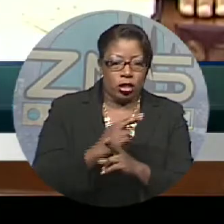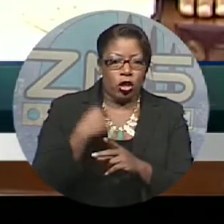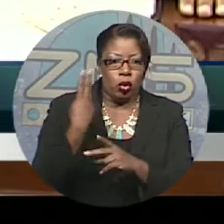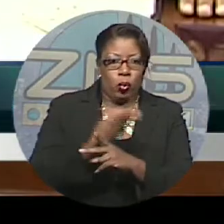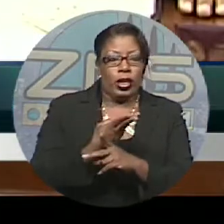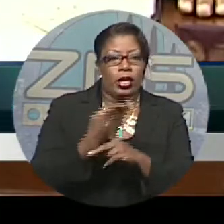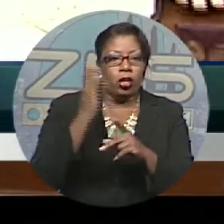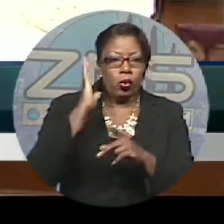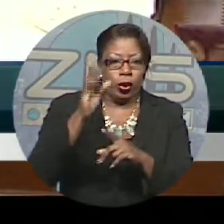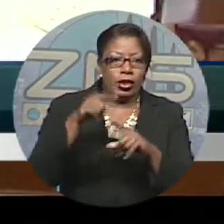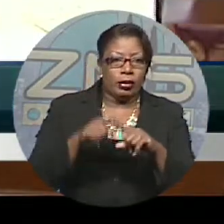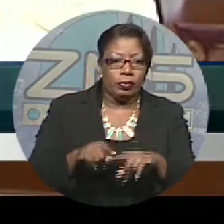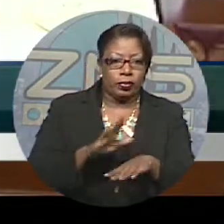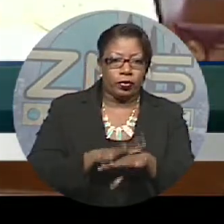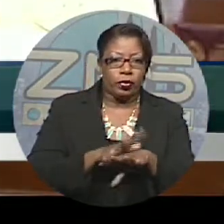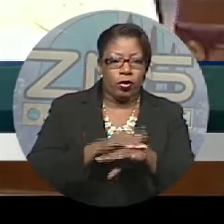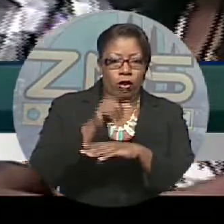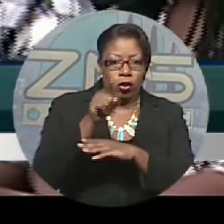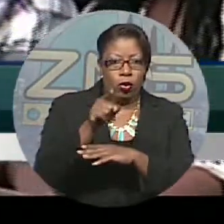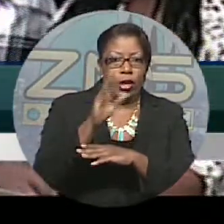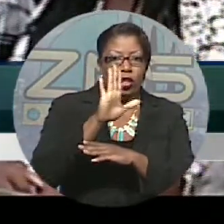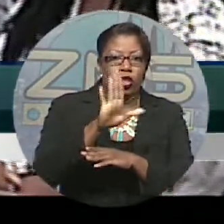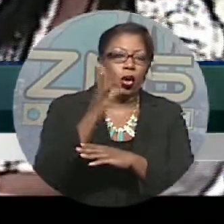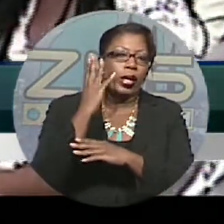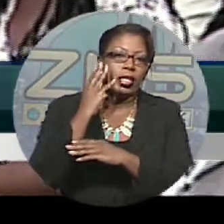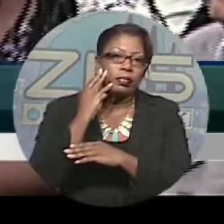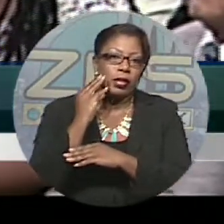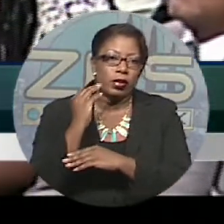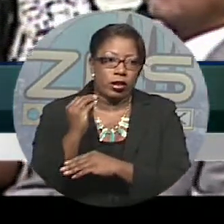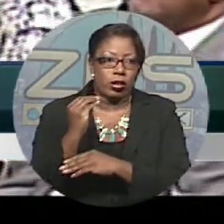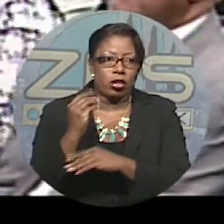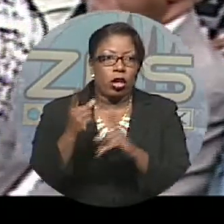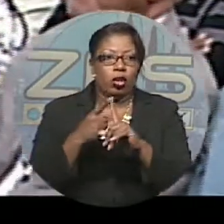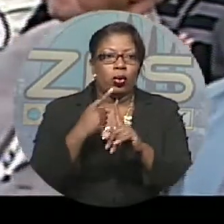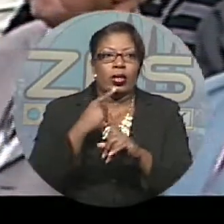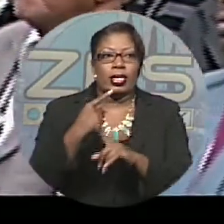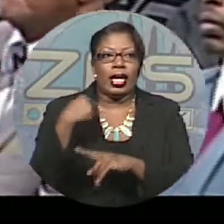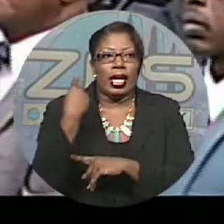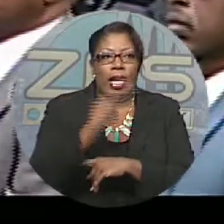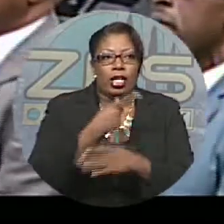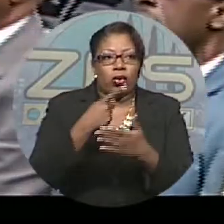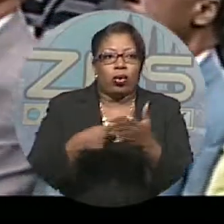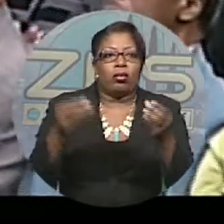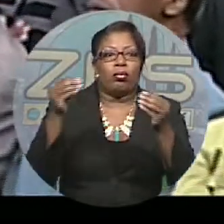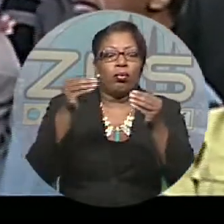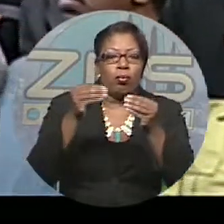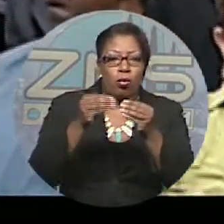you and your experiences to tell us what else we have to do.